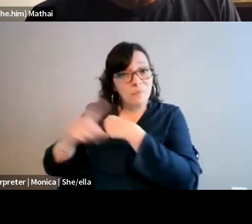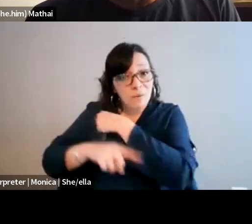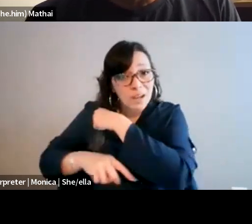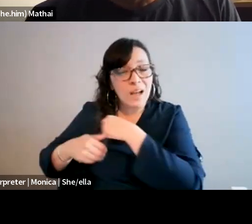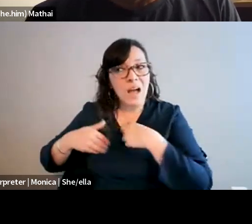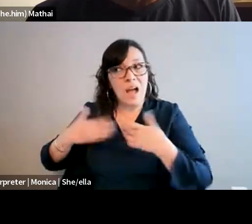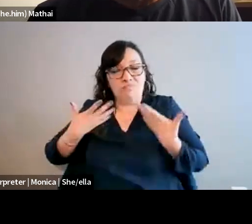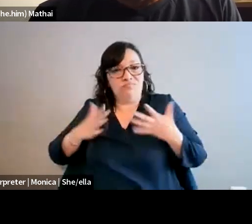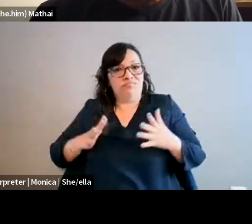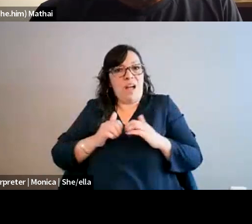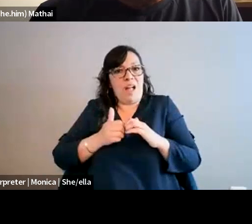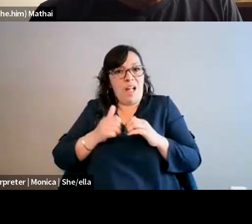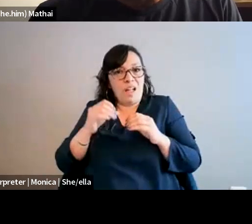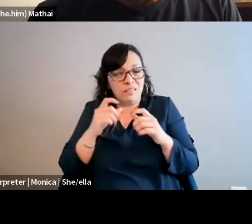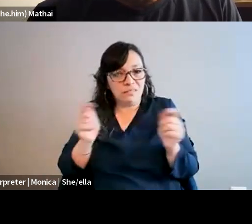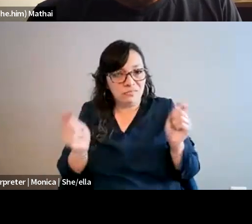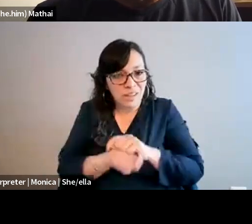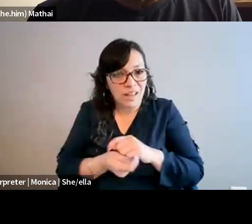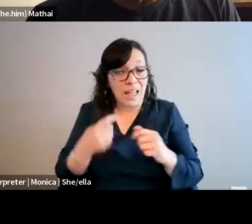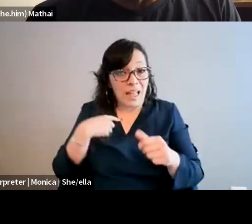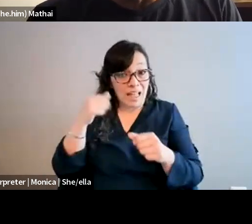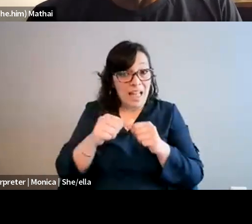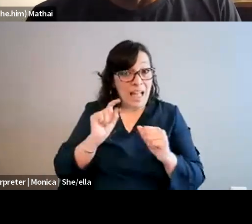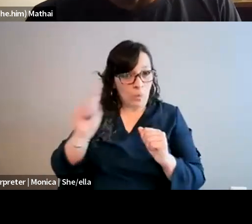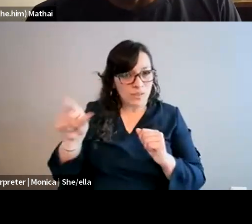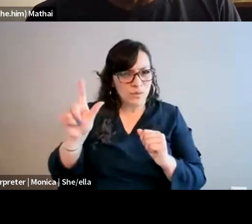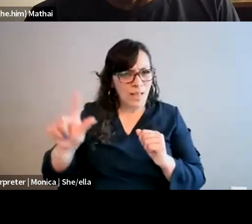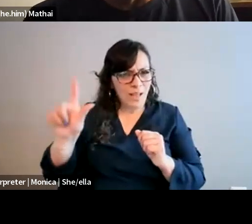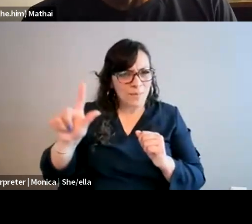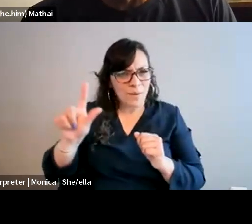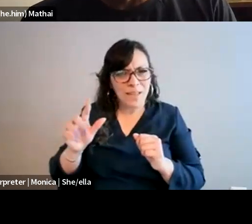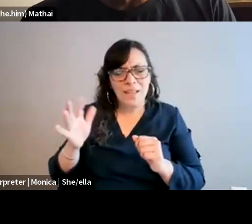how to change it. I mean, I even went to the library and